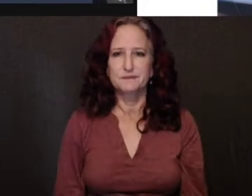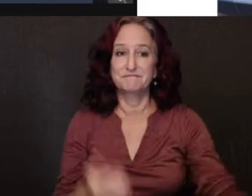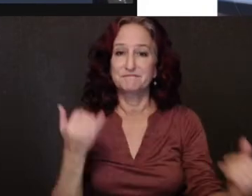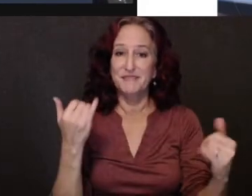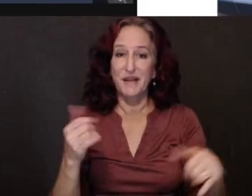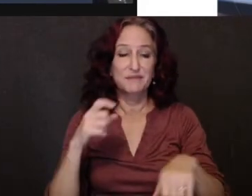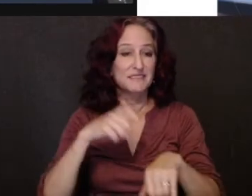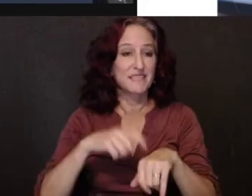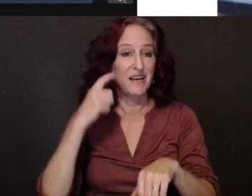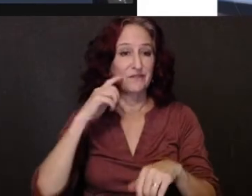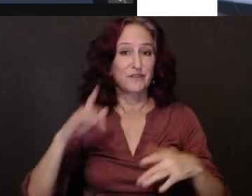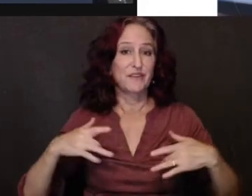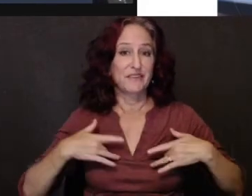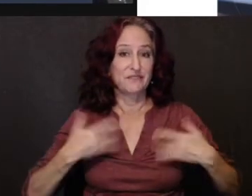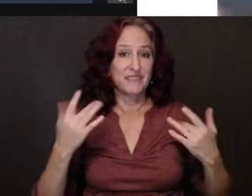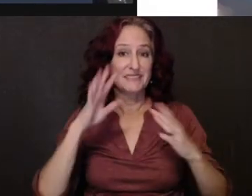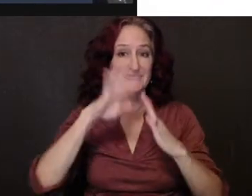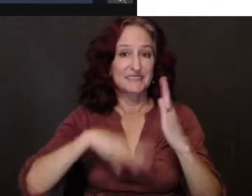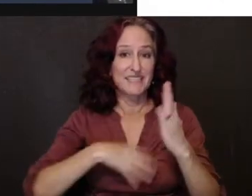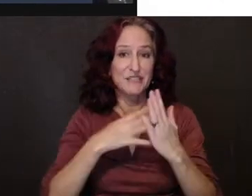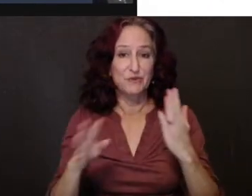sure it goes in the compost.